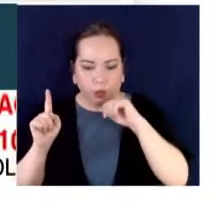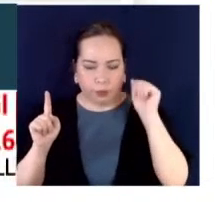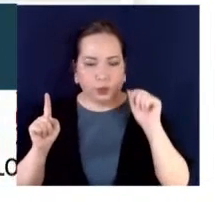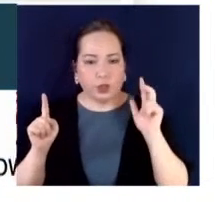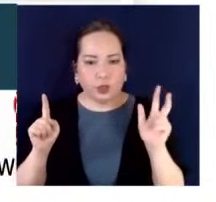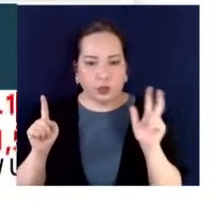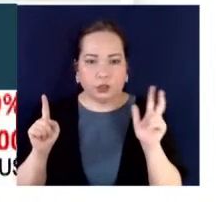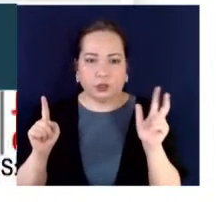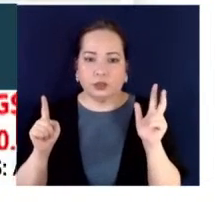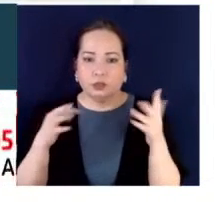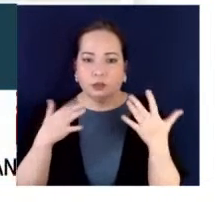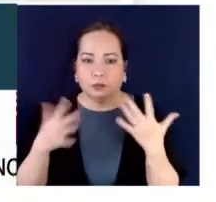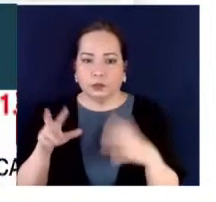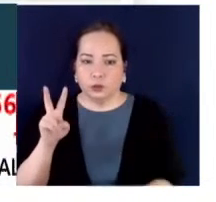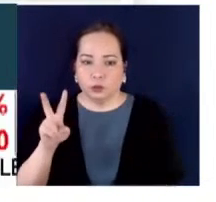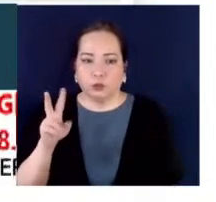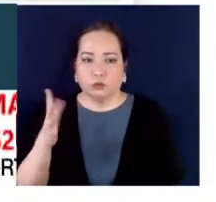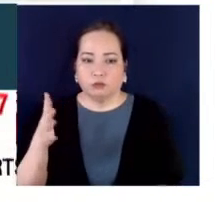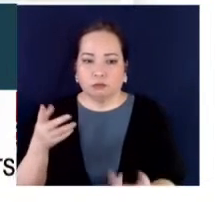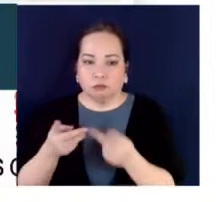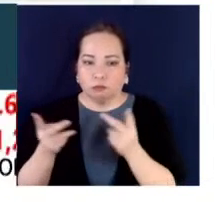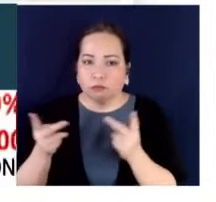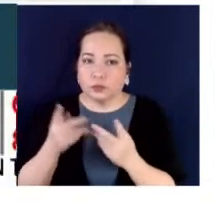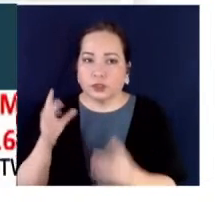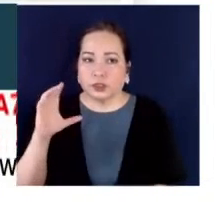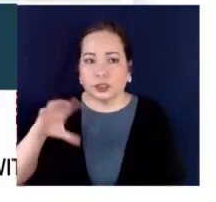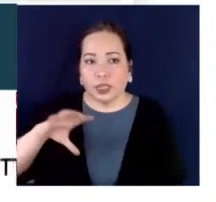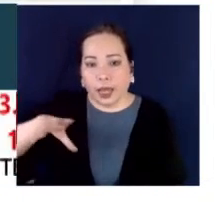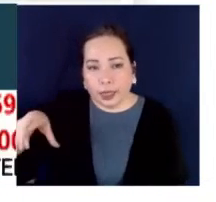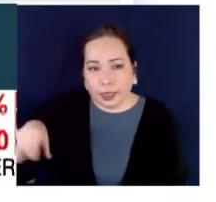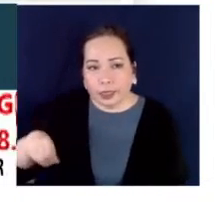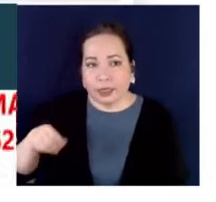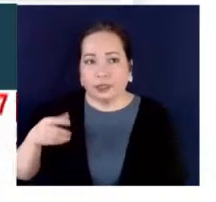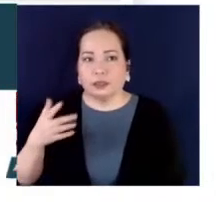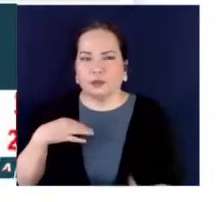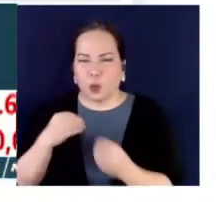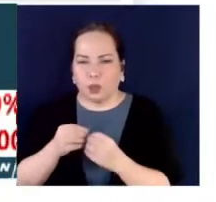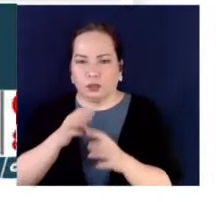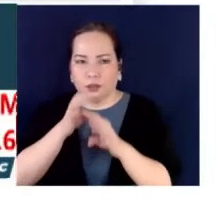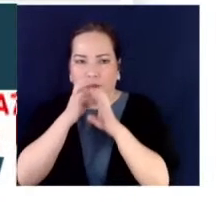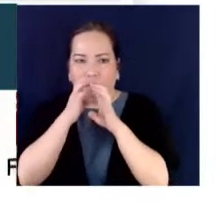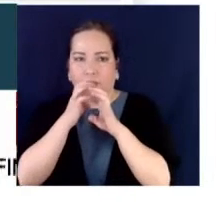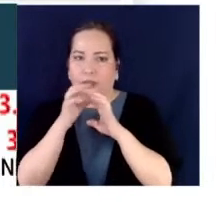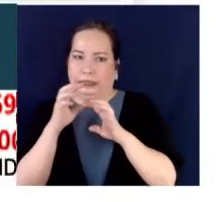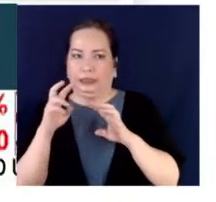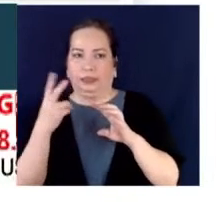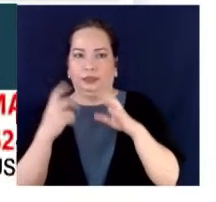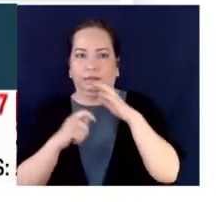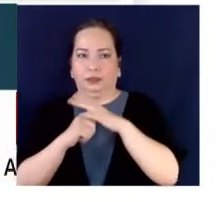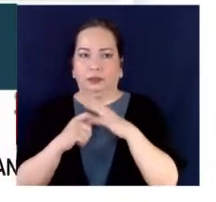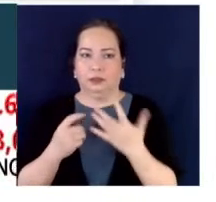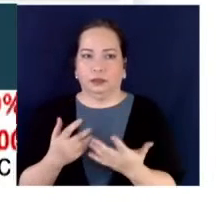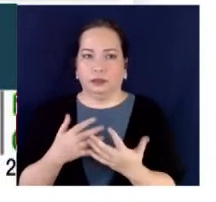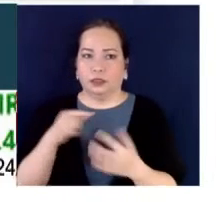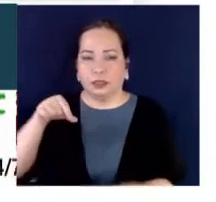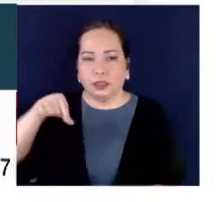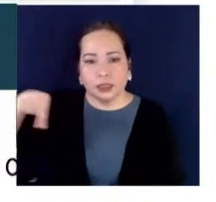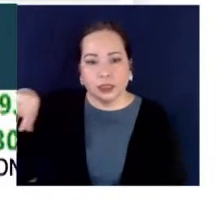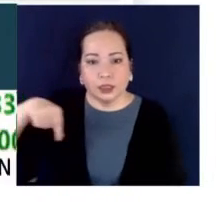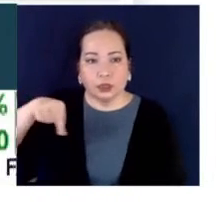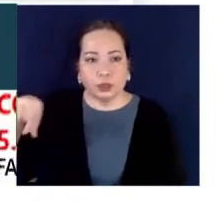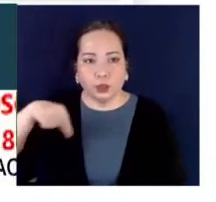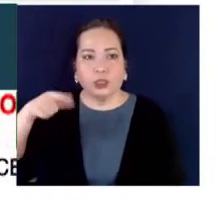quarantine classification. Quirino Province will be under Modified Enhanced Community Quarantine, or MECQ, from April 1 to